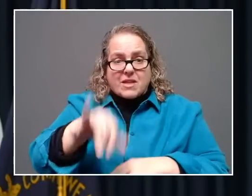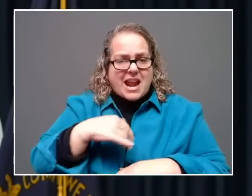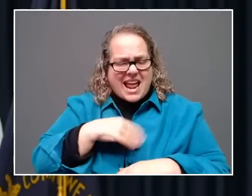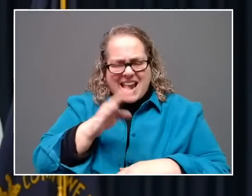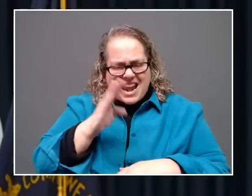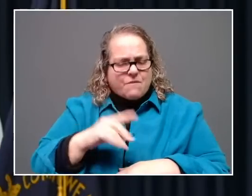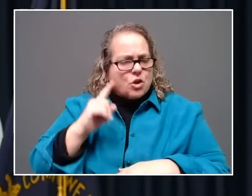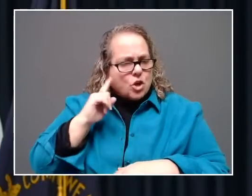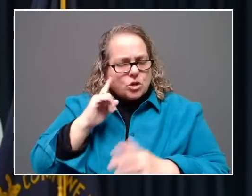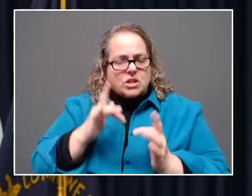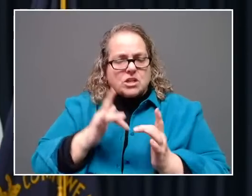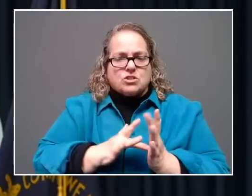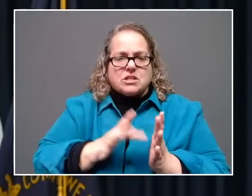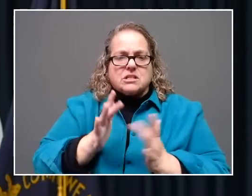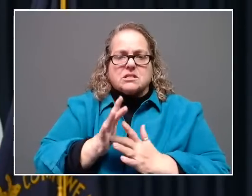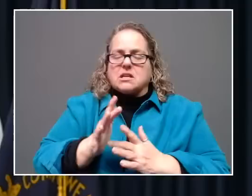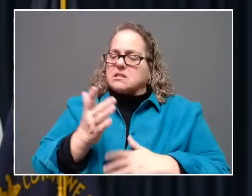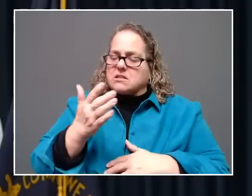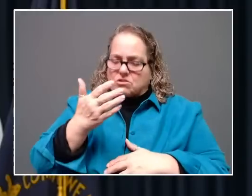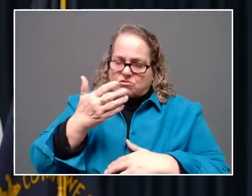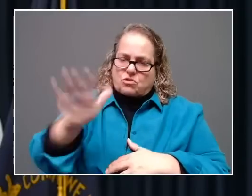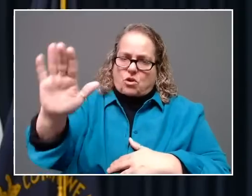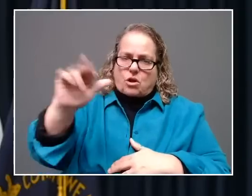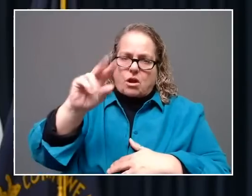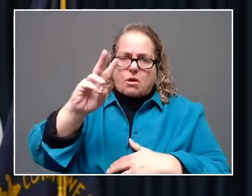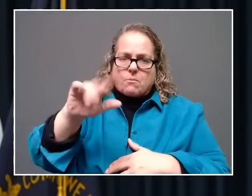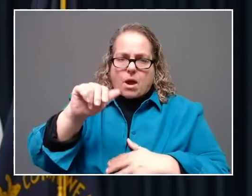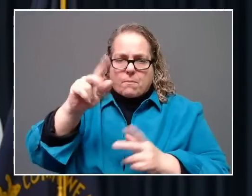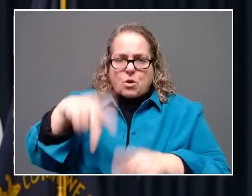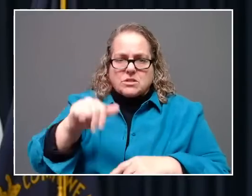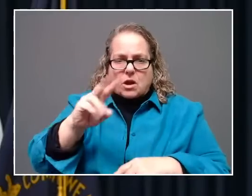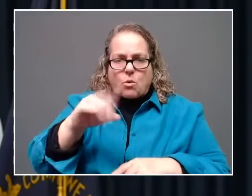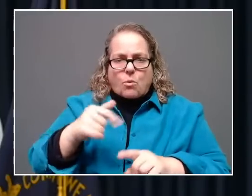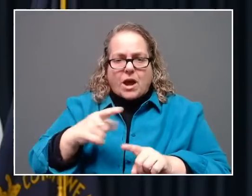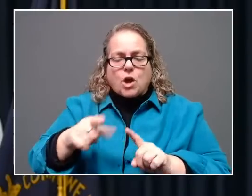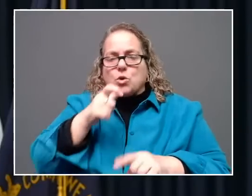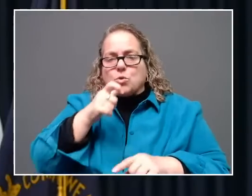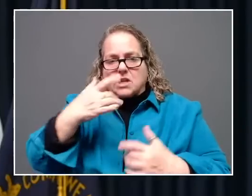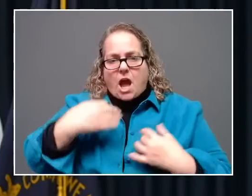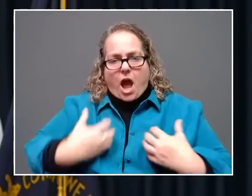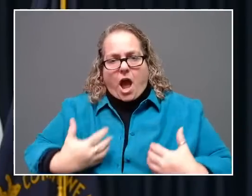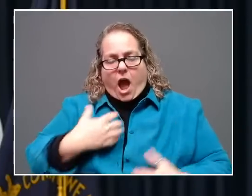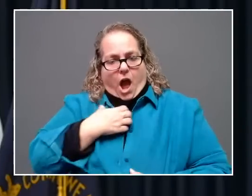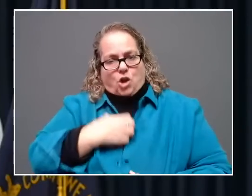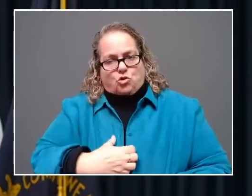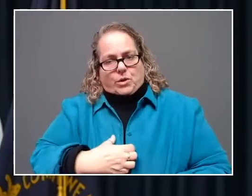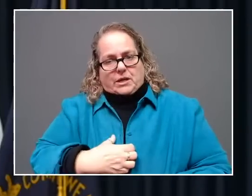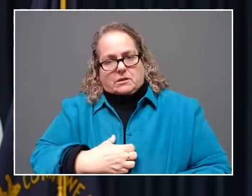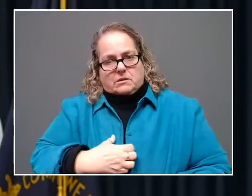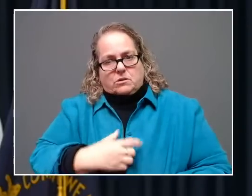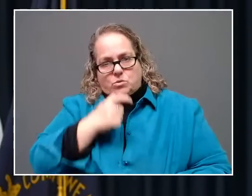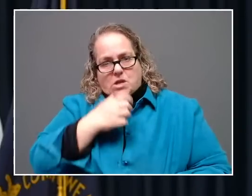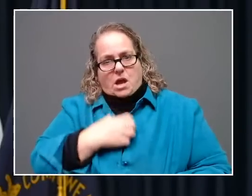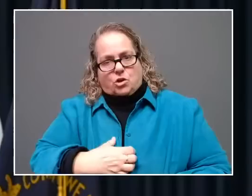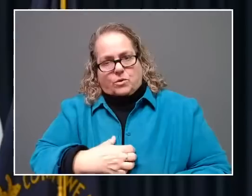turn someone away who was hungry in that story.